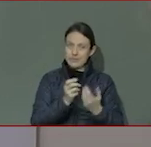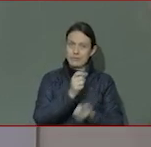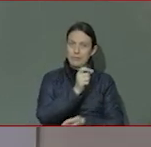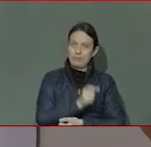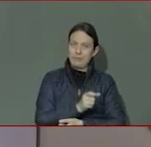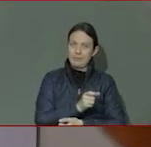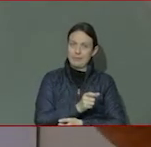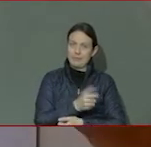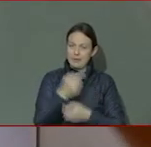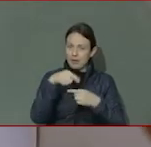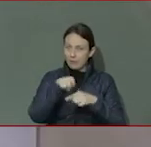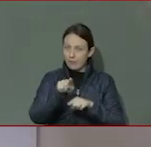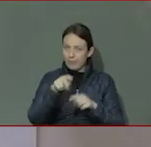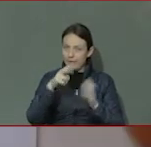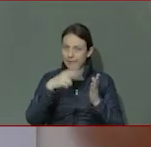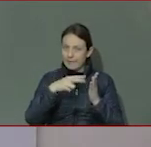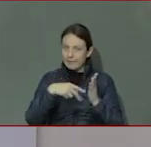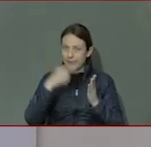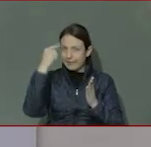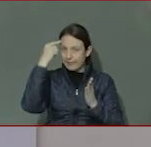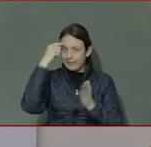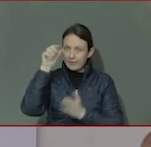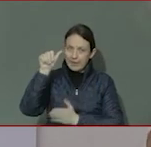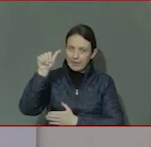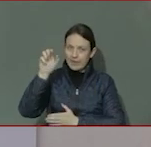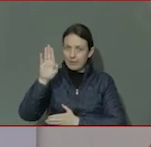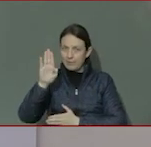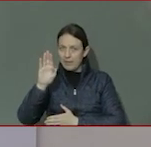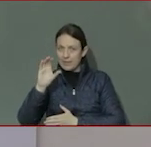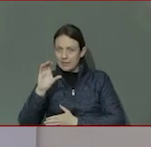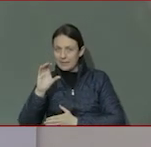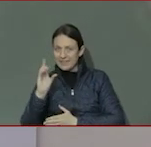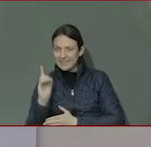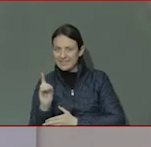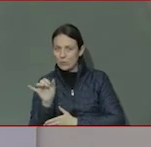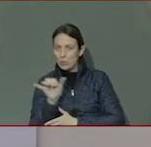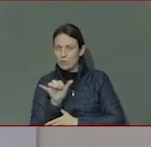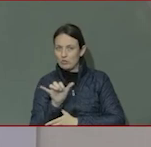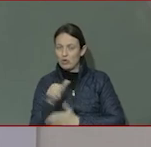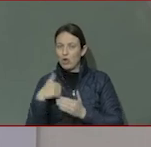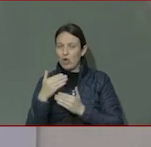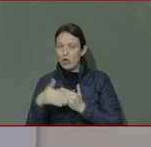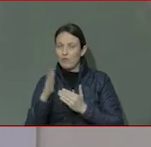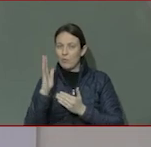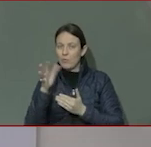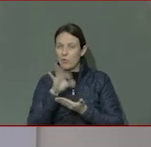quickly decide with your friend. Quickly decide A, B, C, and D, and then we're going to vote on it.